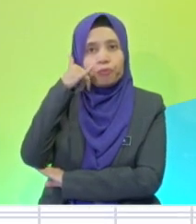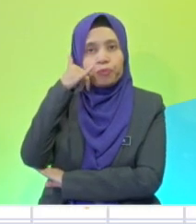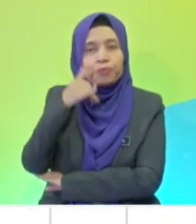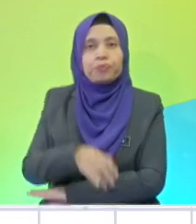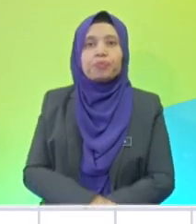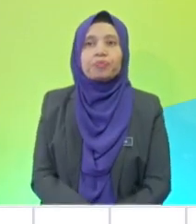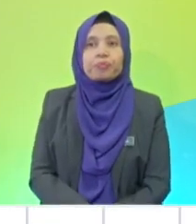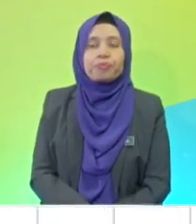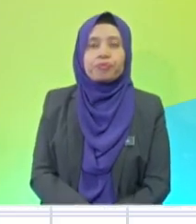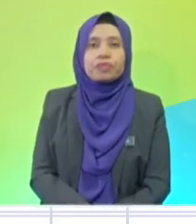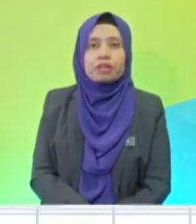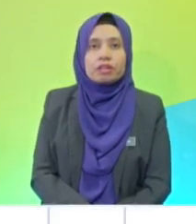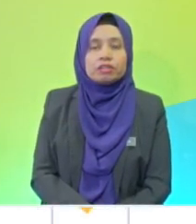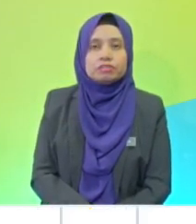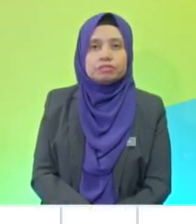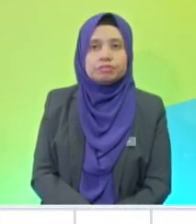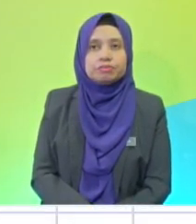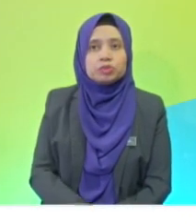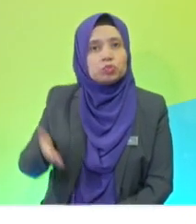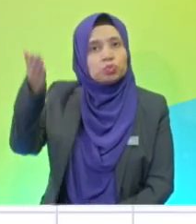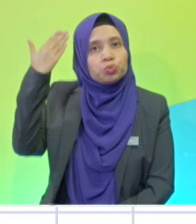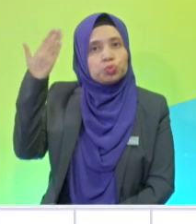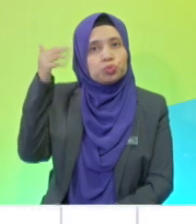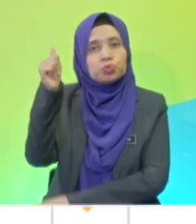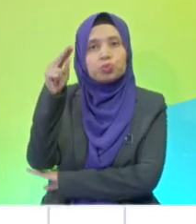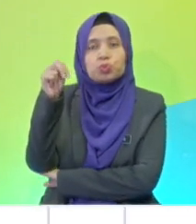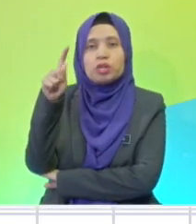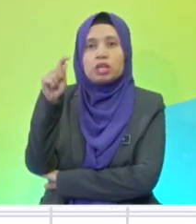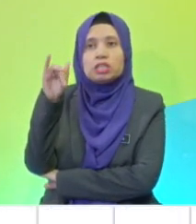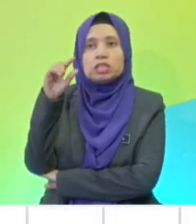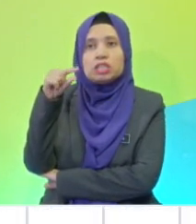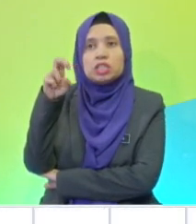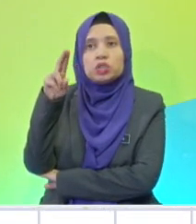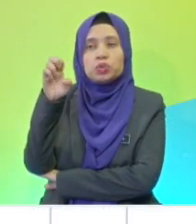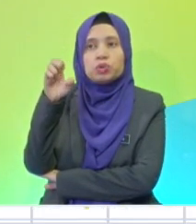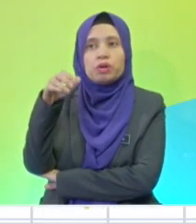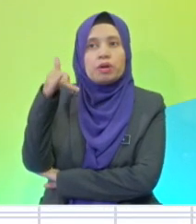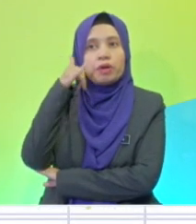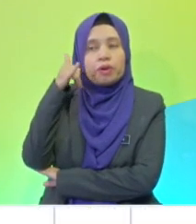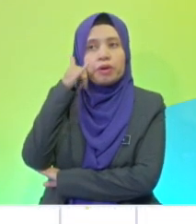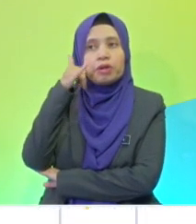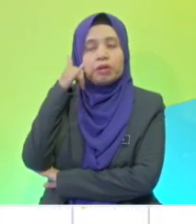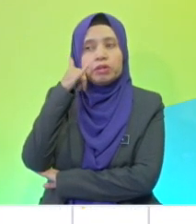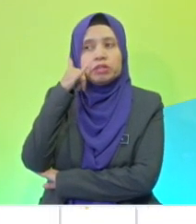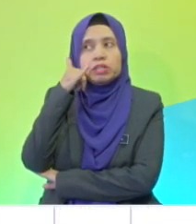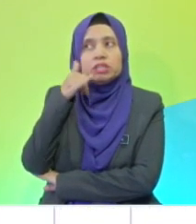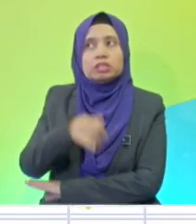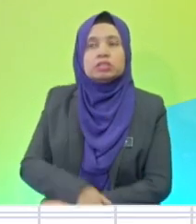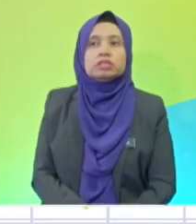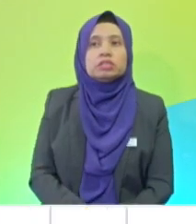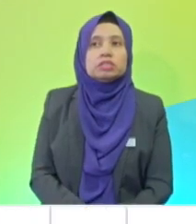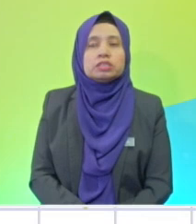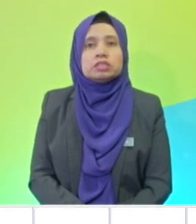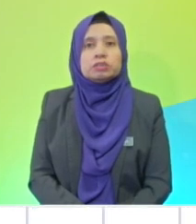antique telephone. Okay. Okay, do you think this is an antique phone, Tivia? It is, because I've never seen this around this Yeah.